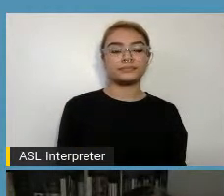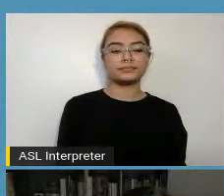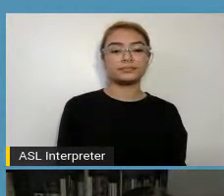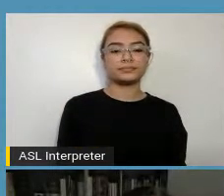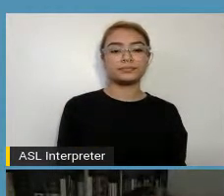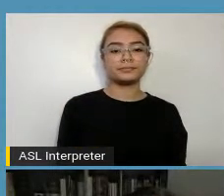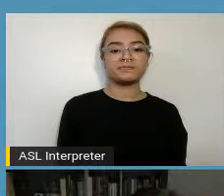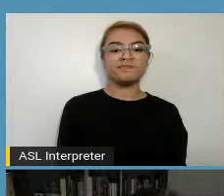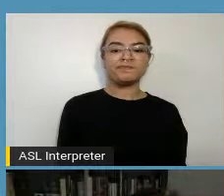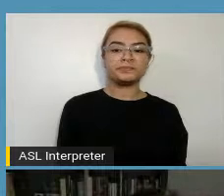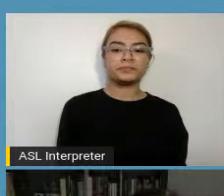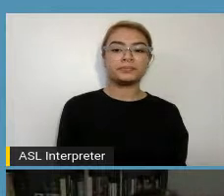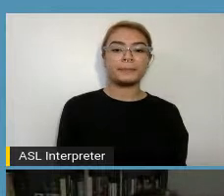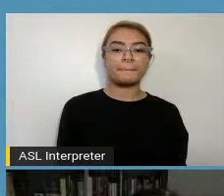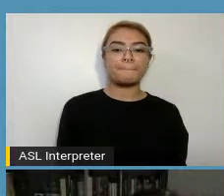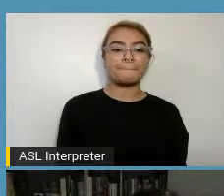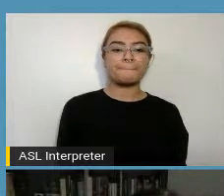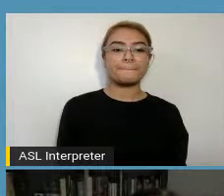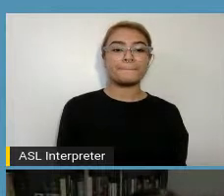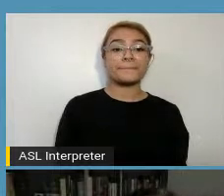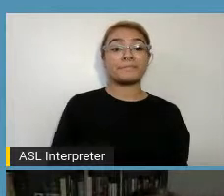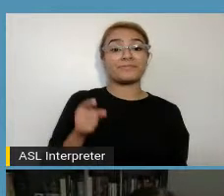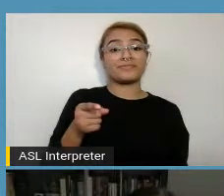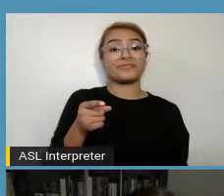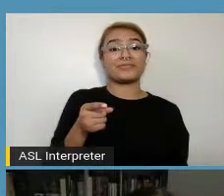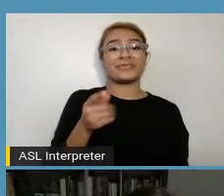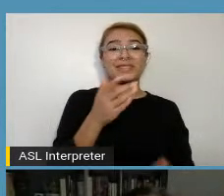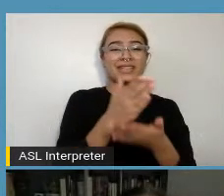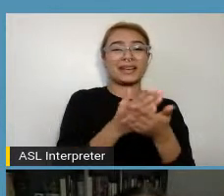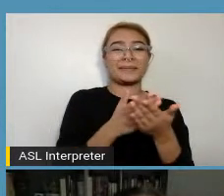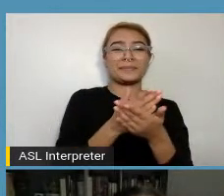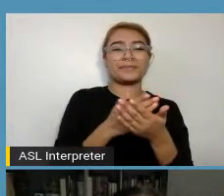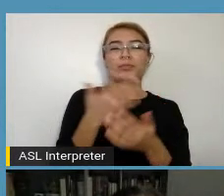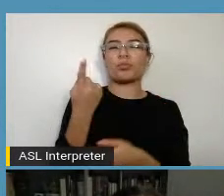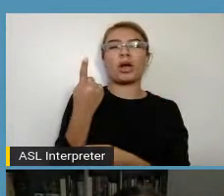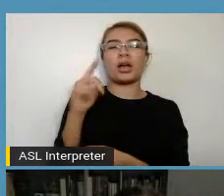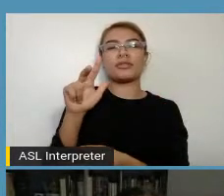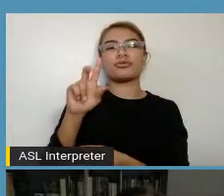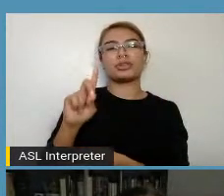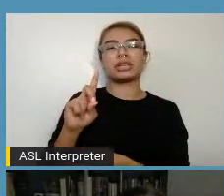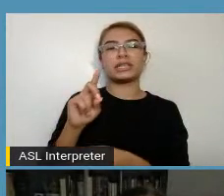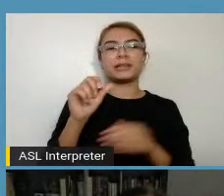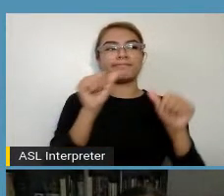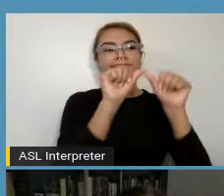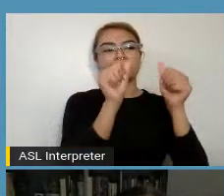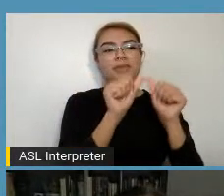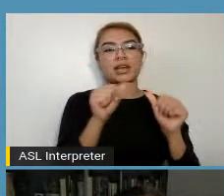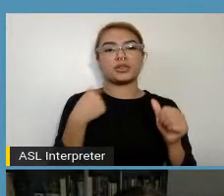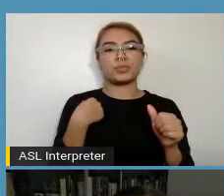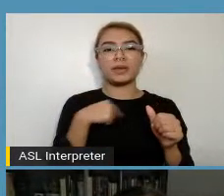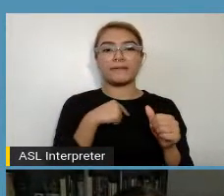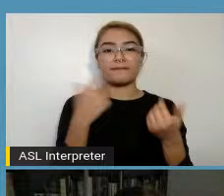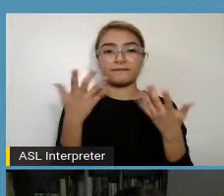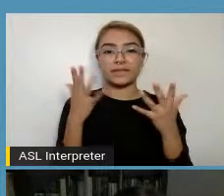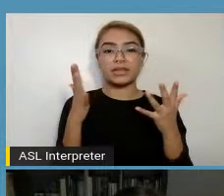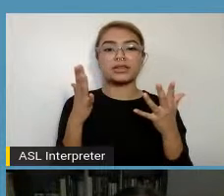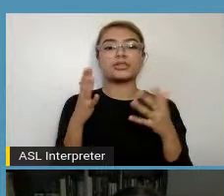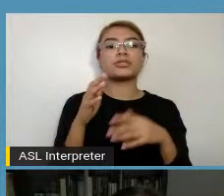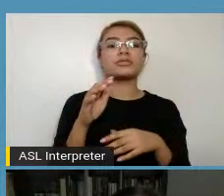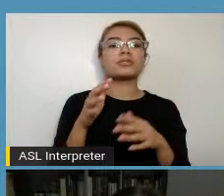This is a sample of one of the 3D models that we've done of a Native American